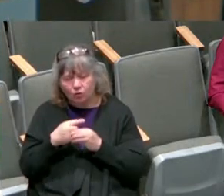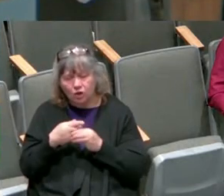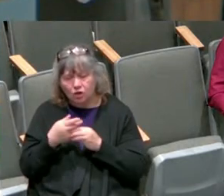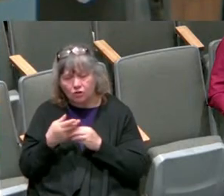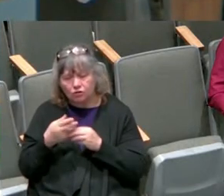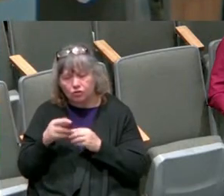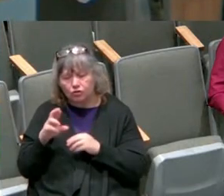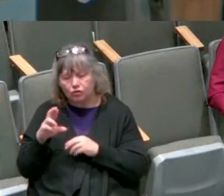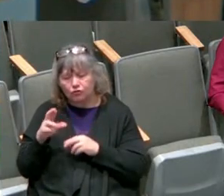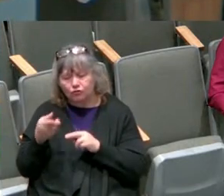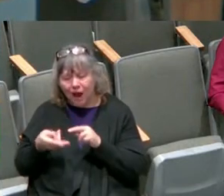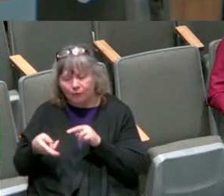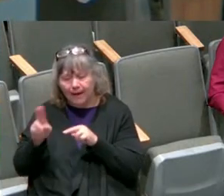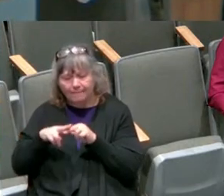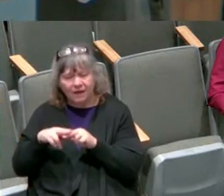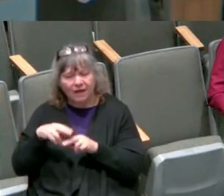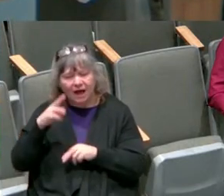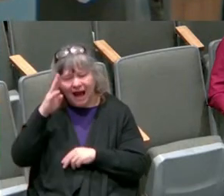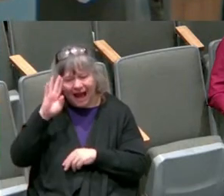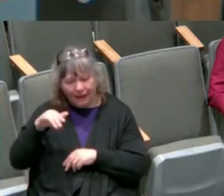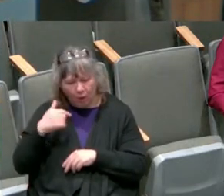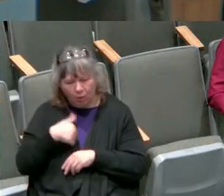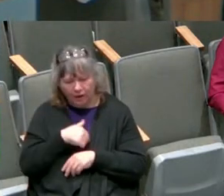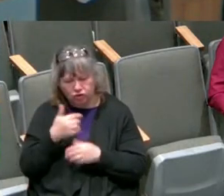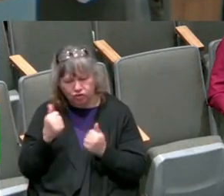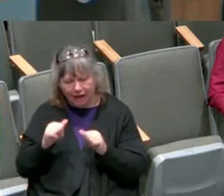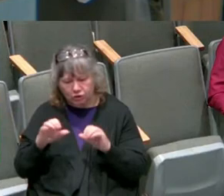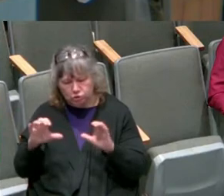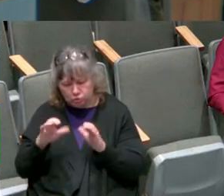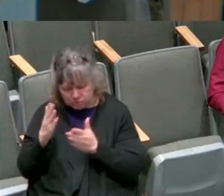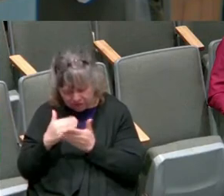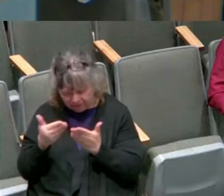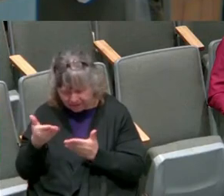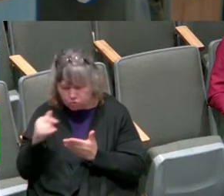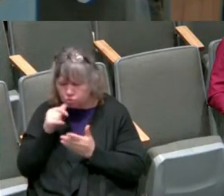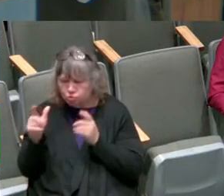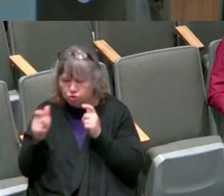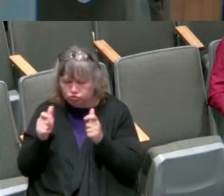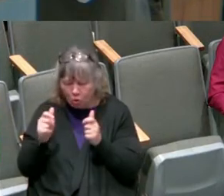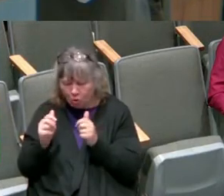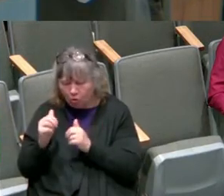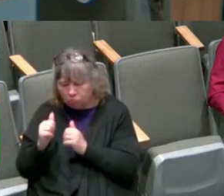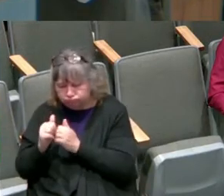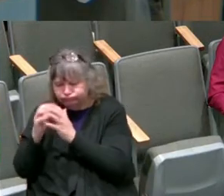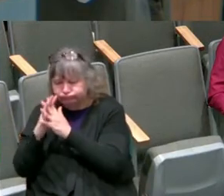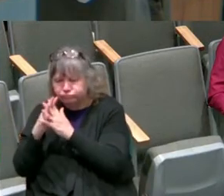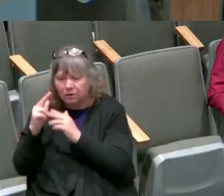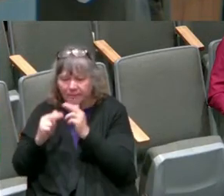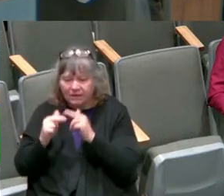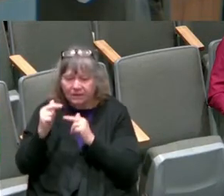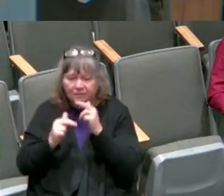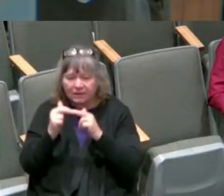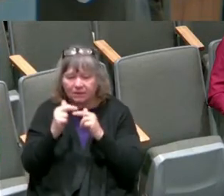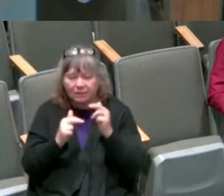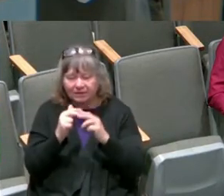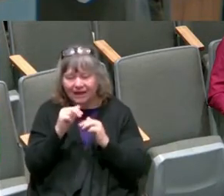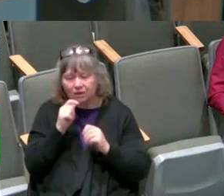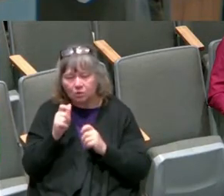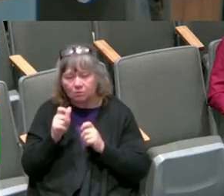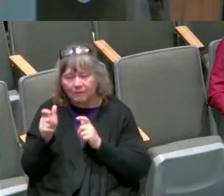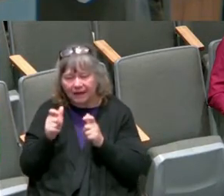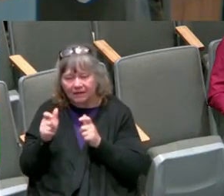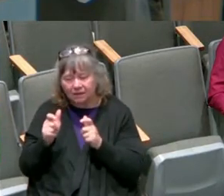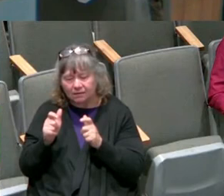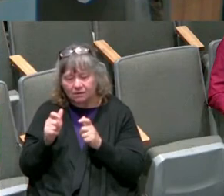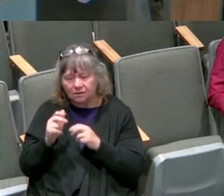up I know we're trying to do some things to control development and maintain control so we don't have the 40b